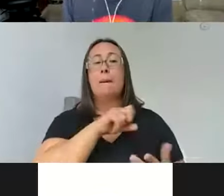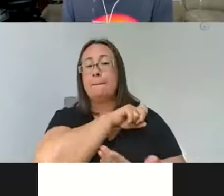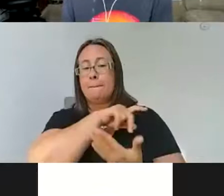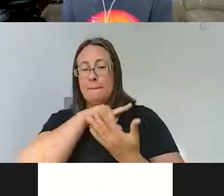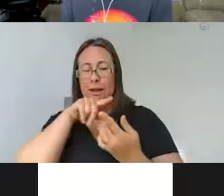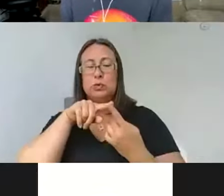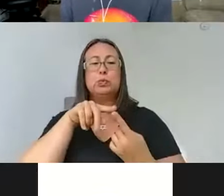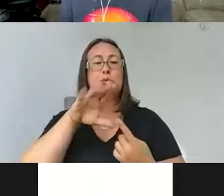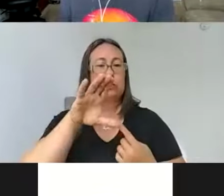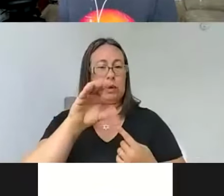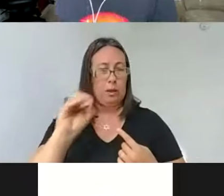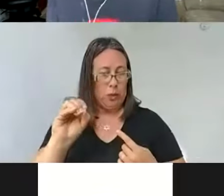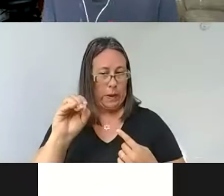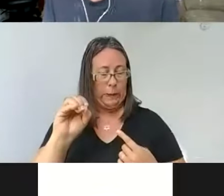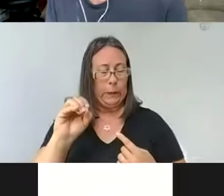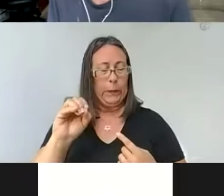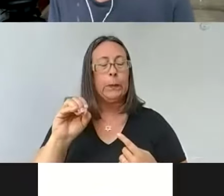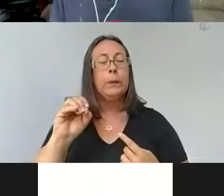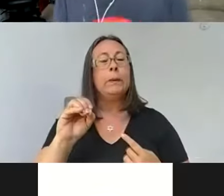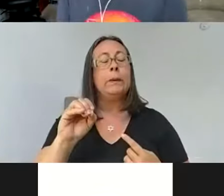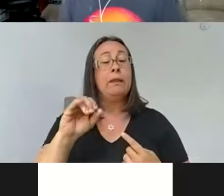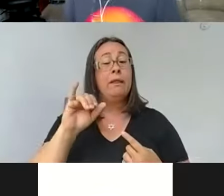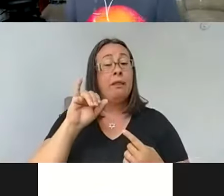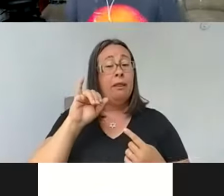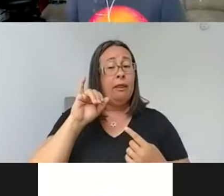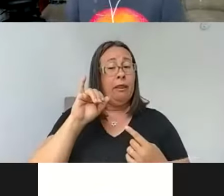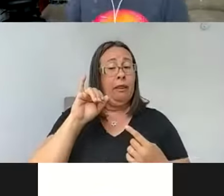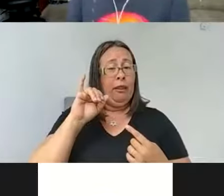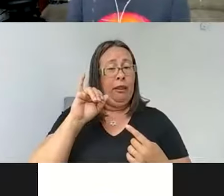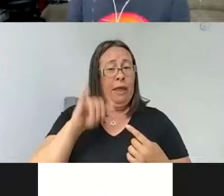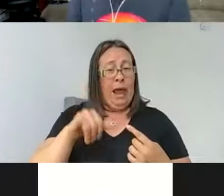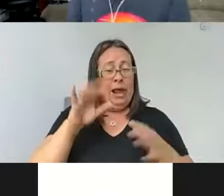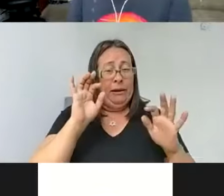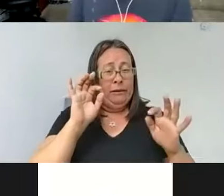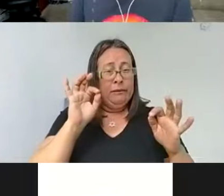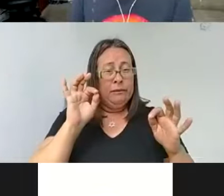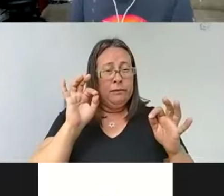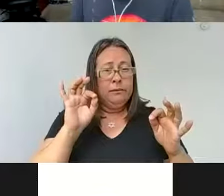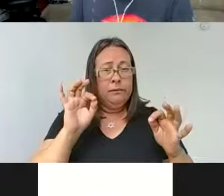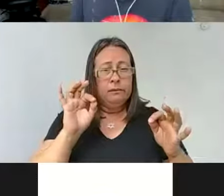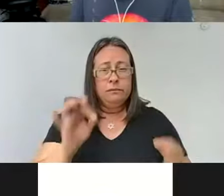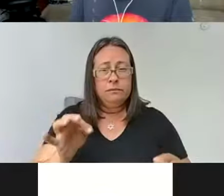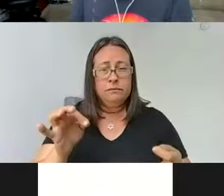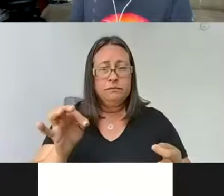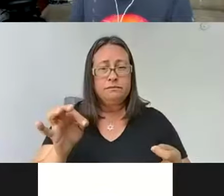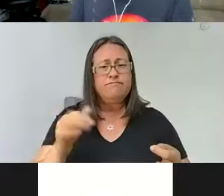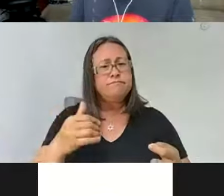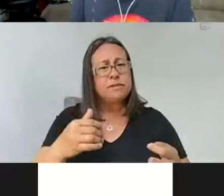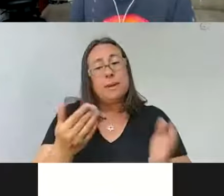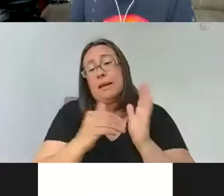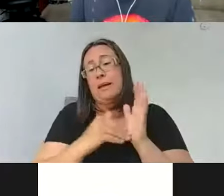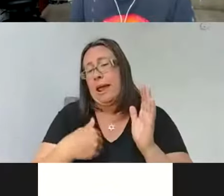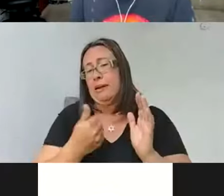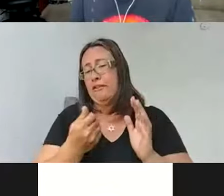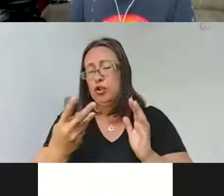Colorado, and that decision was, I had a few options for where to go,